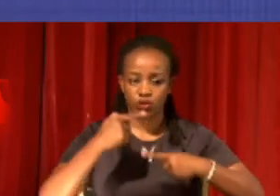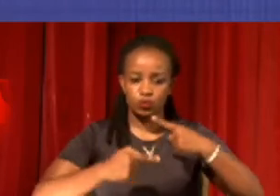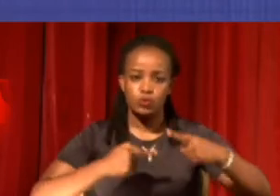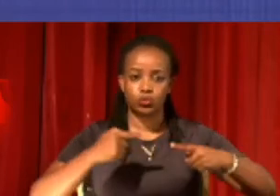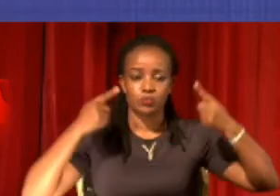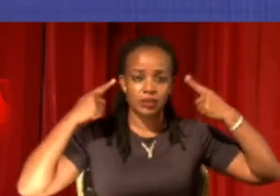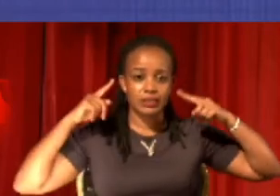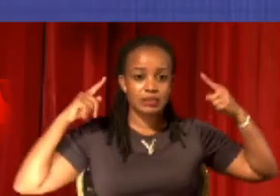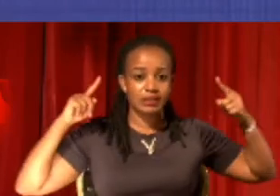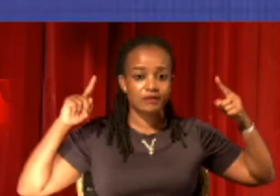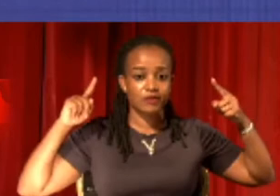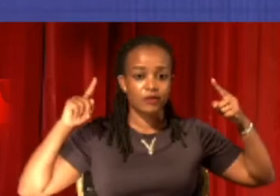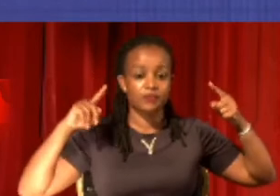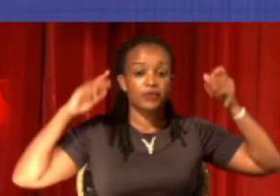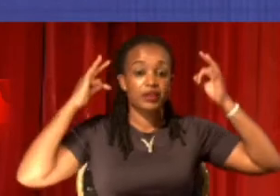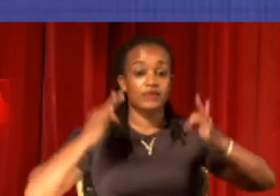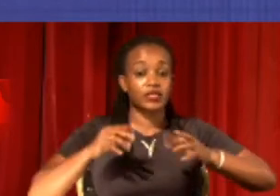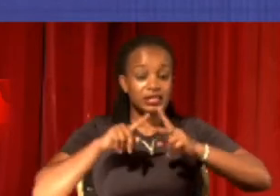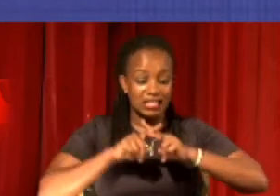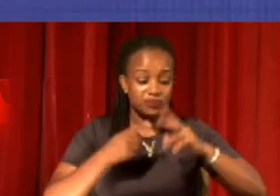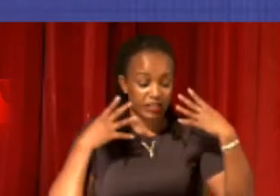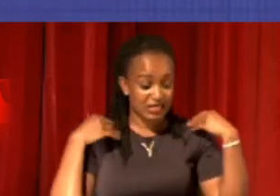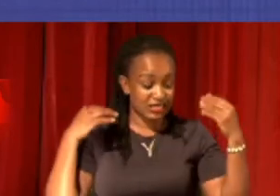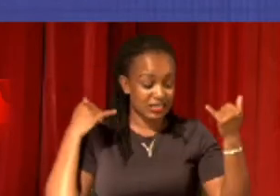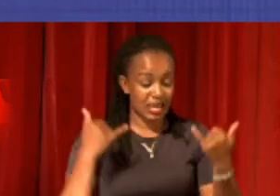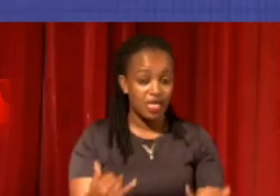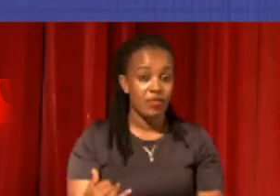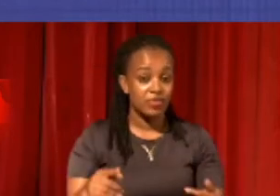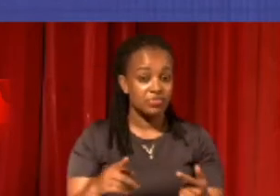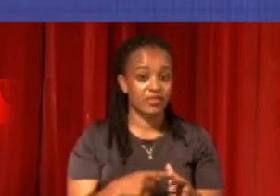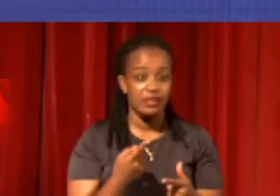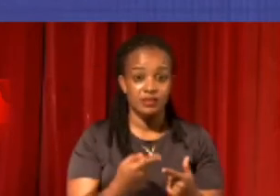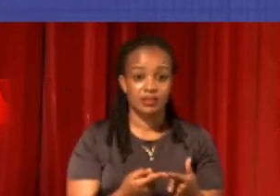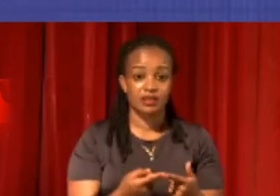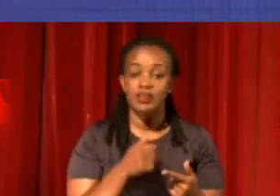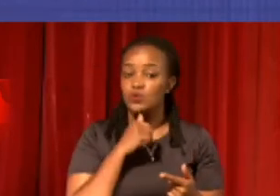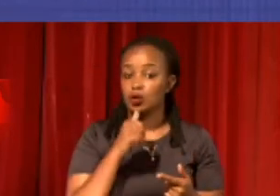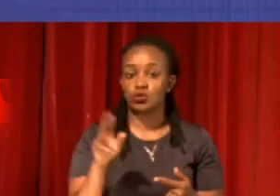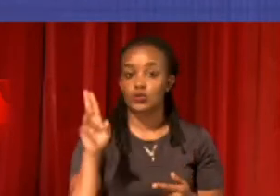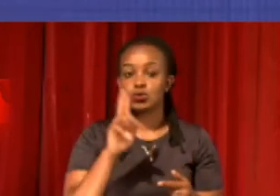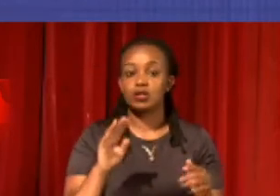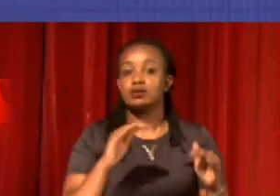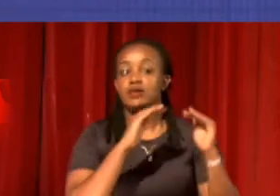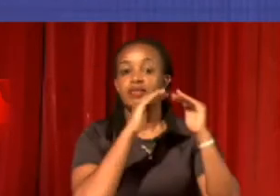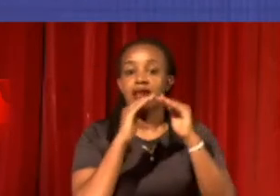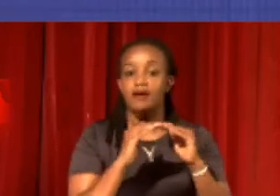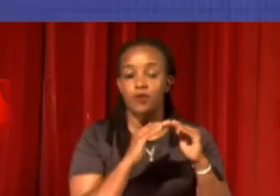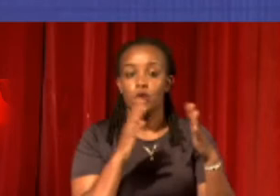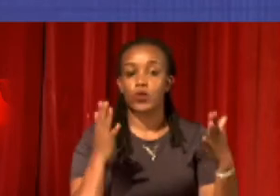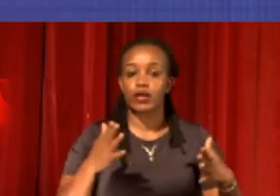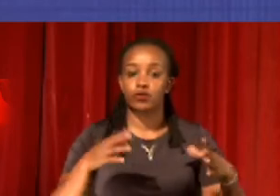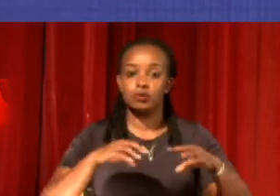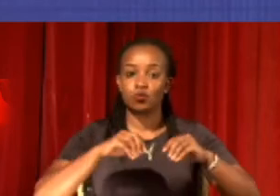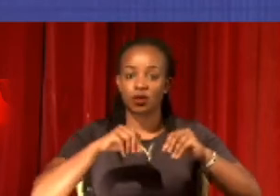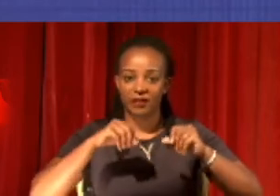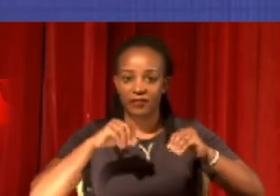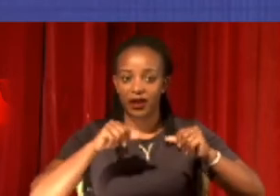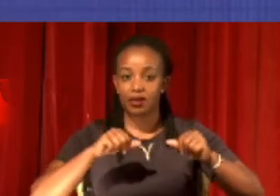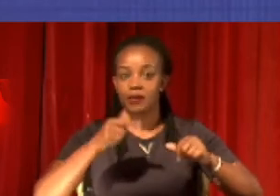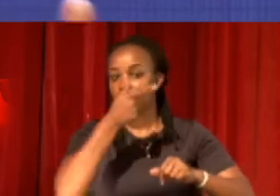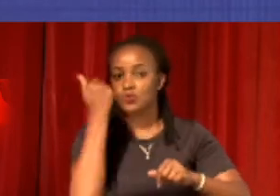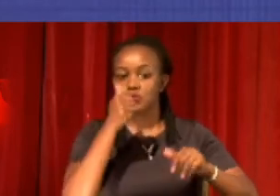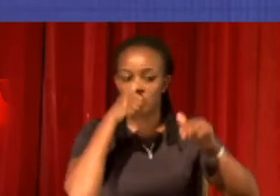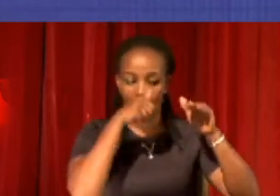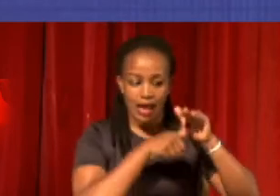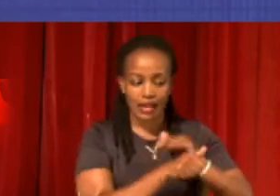process. If you began practicing this year, January, then probably you have not reached to the level where you qualify to be cushioned, okay. because you're still under someone